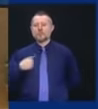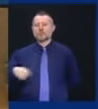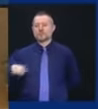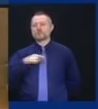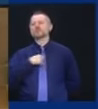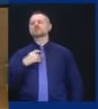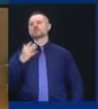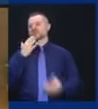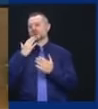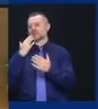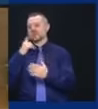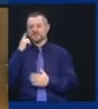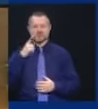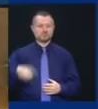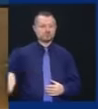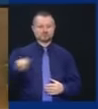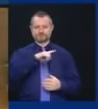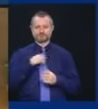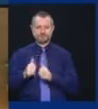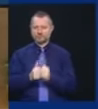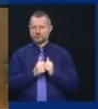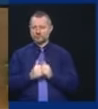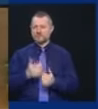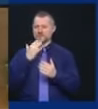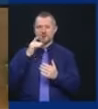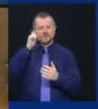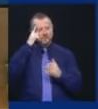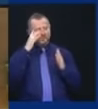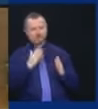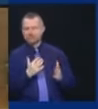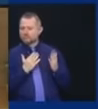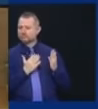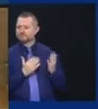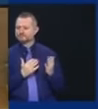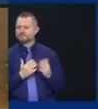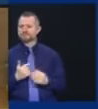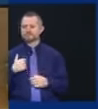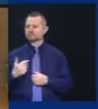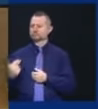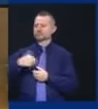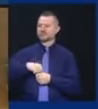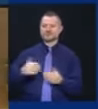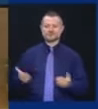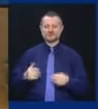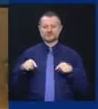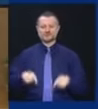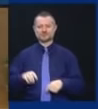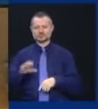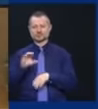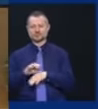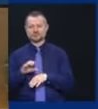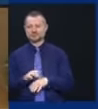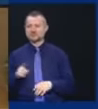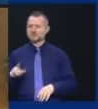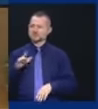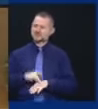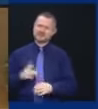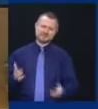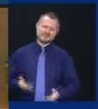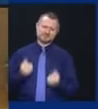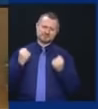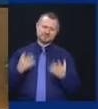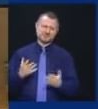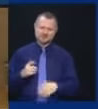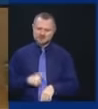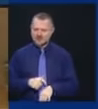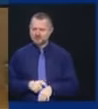together. I want to thank the governor for joining us here at Grace Church today. He's been here many times. I've been blessed